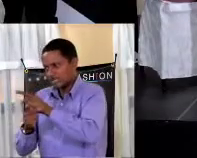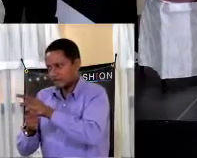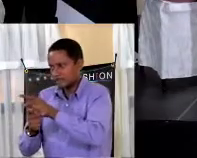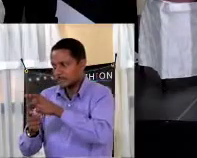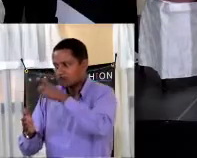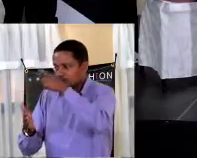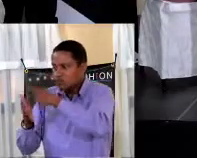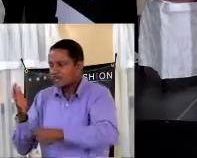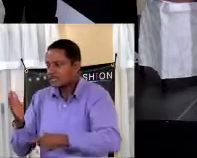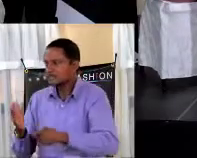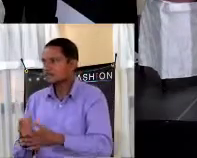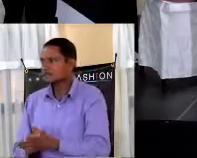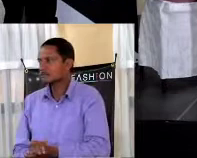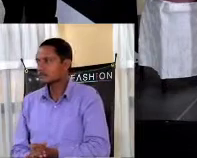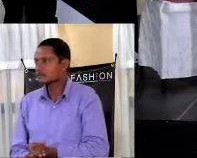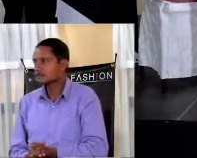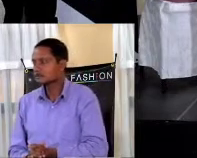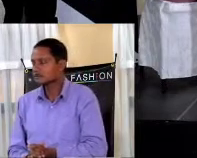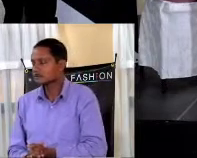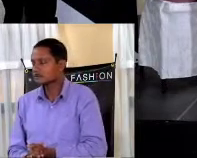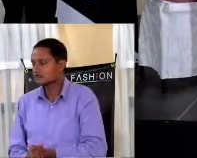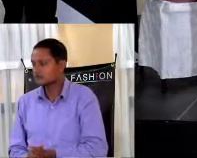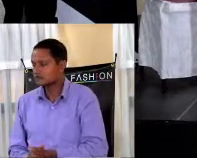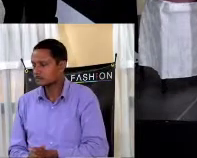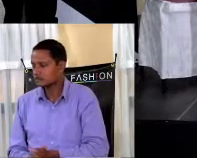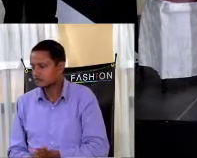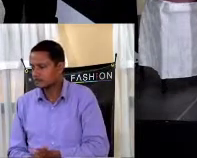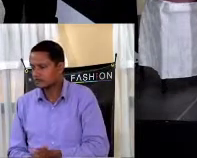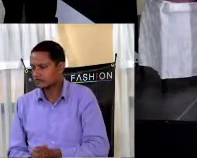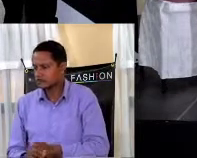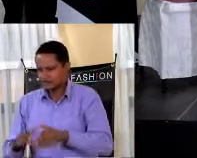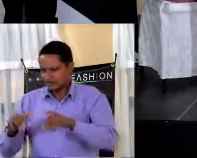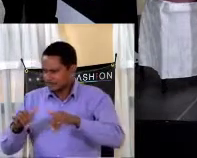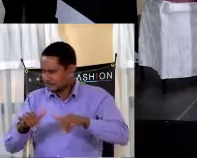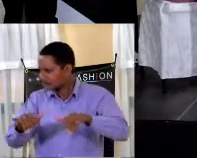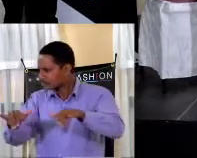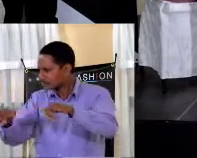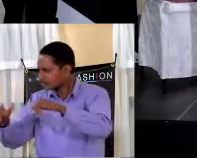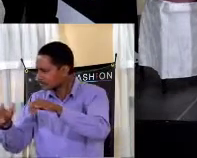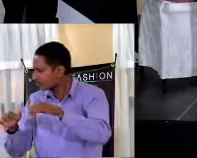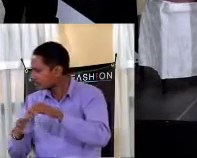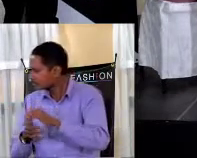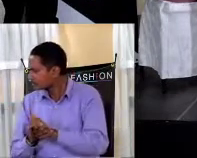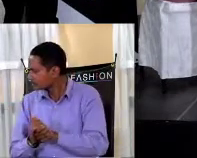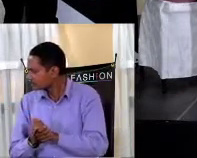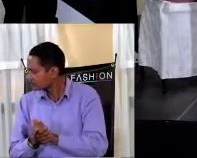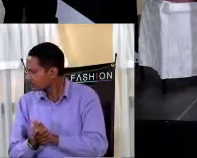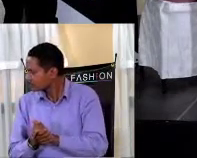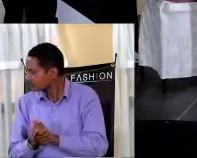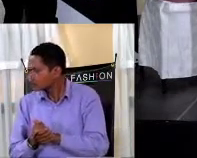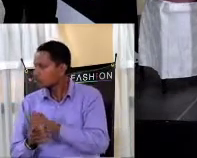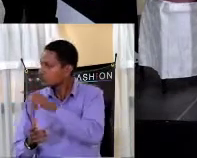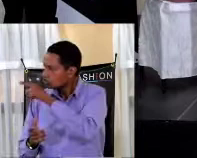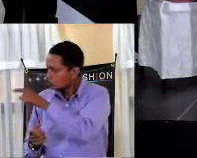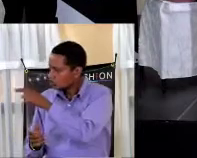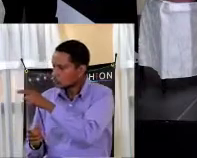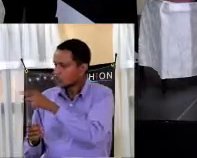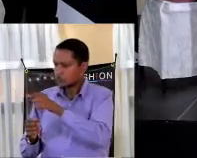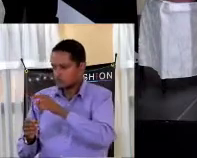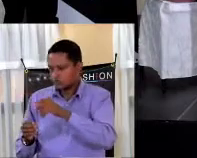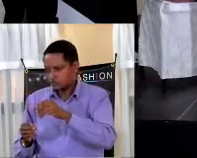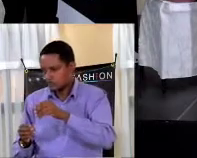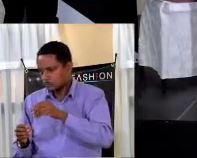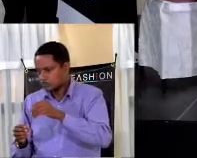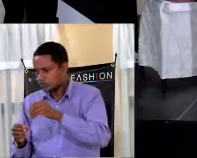that contemporary area is what is cool. It's there's a cachet that comes with that area, and you are putting in the work